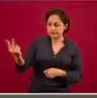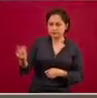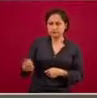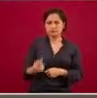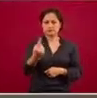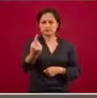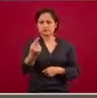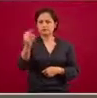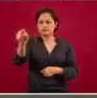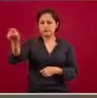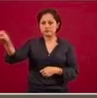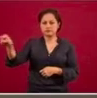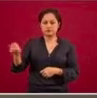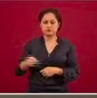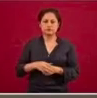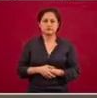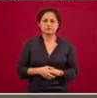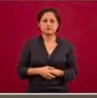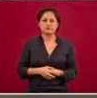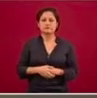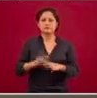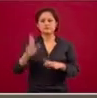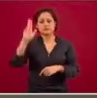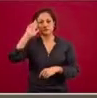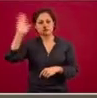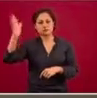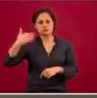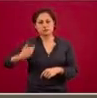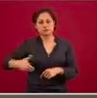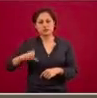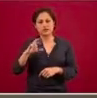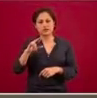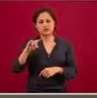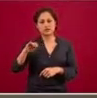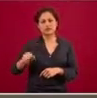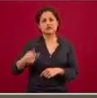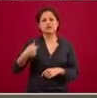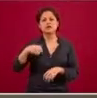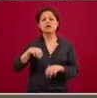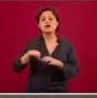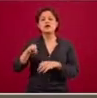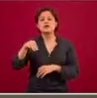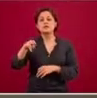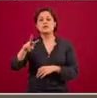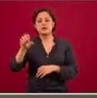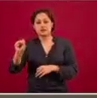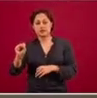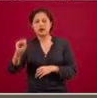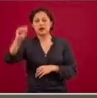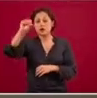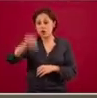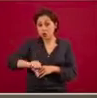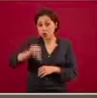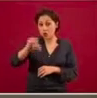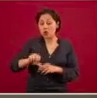continue operation until this whole situation is over.